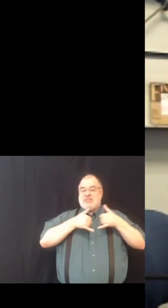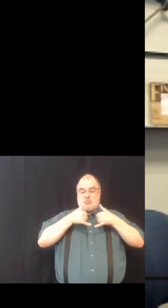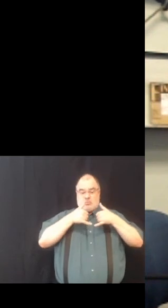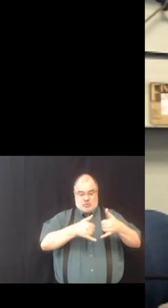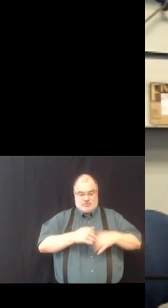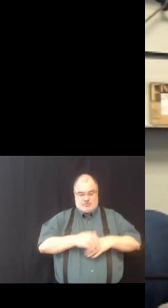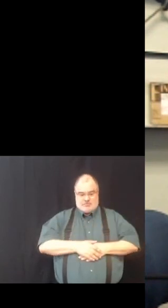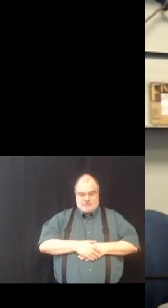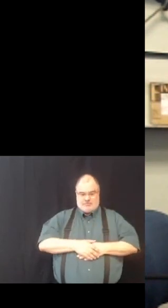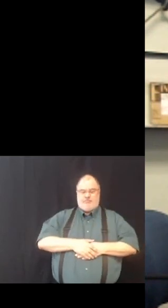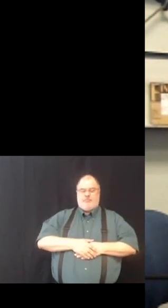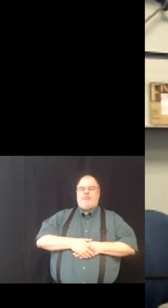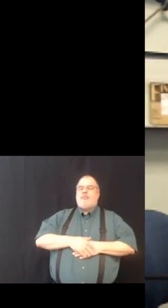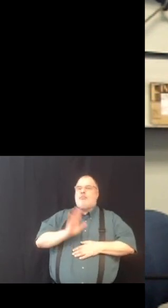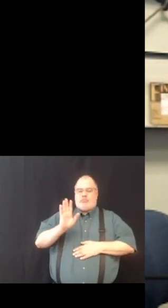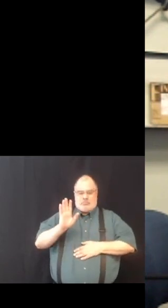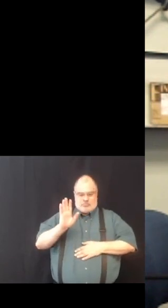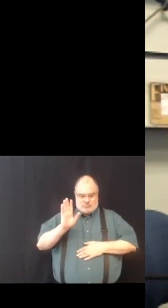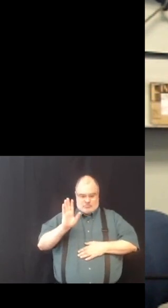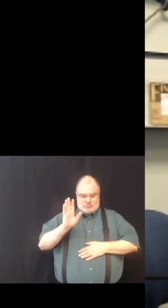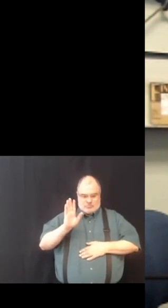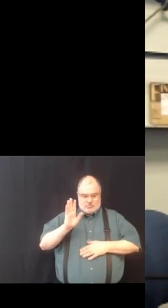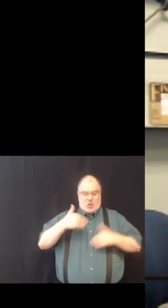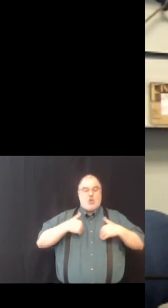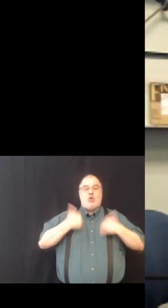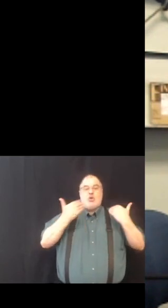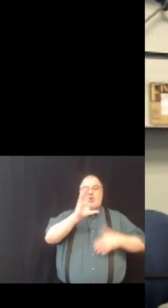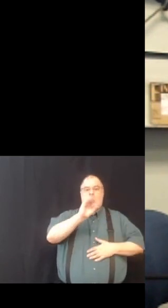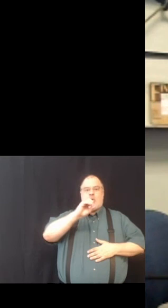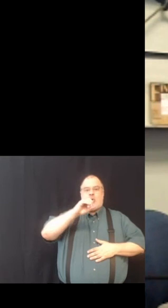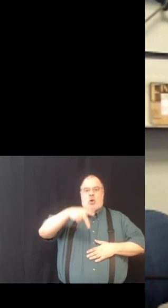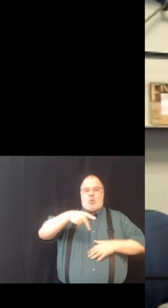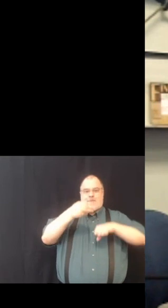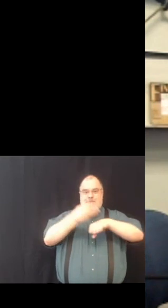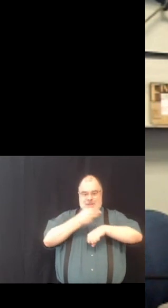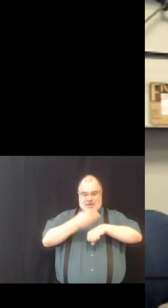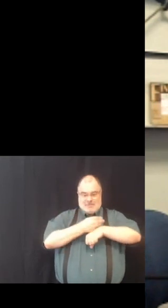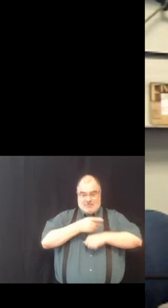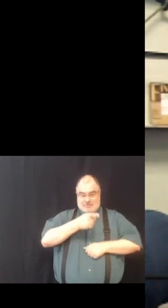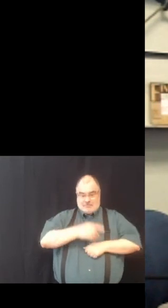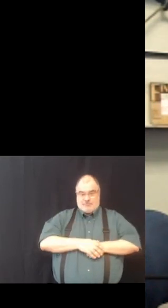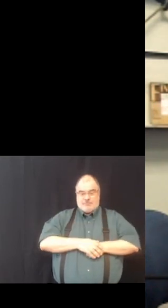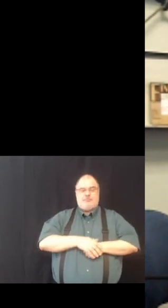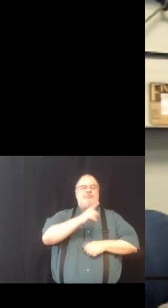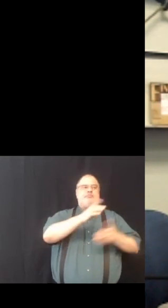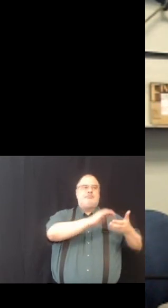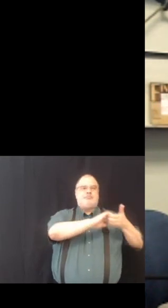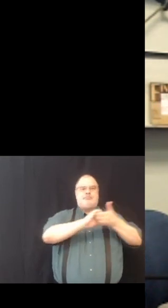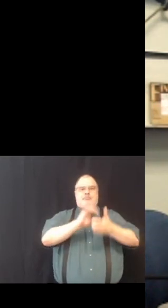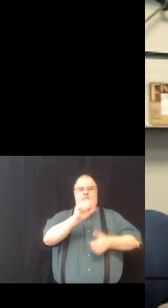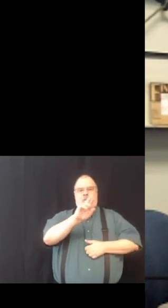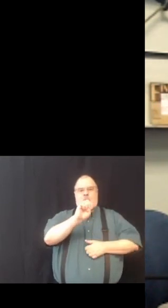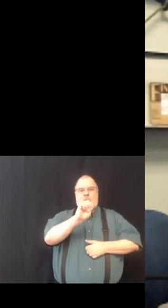of Florida is recognizing Youth Co-op Incorporated of Miami. This company partners with CareerSource in Miami to provide training